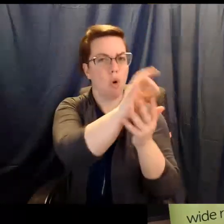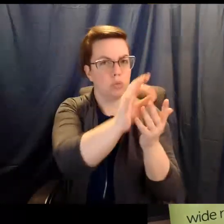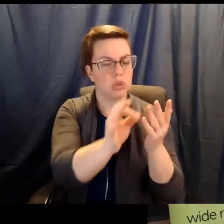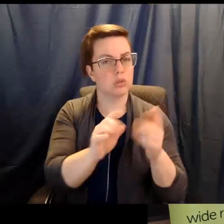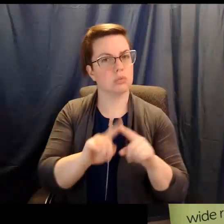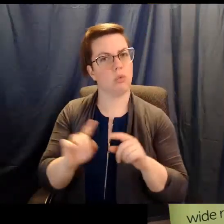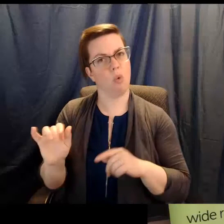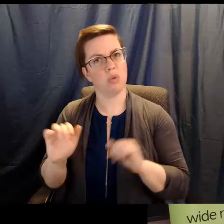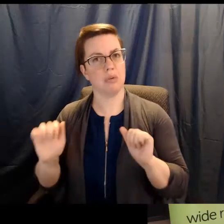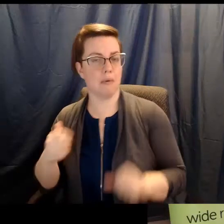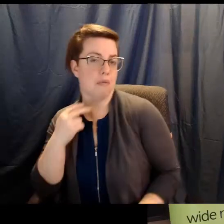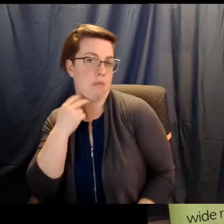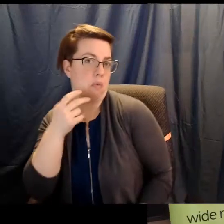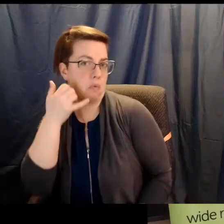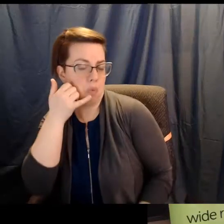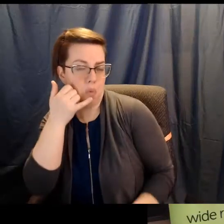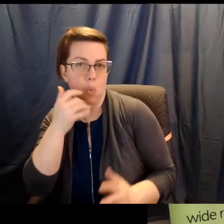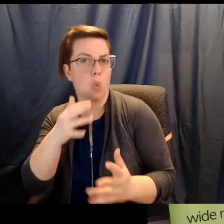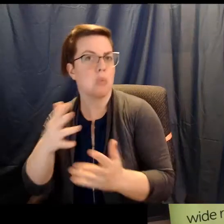and have a phone conversation with somebody?